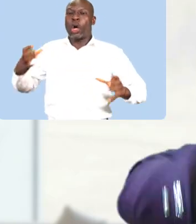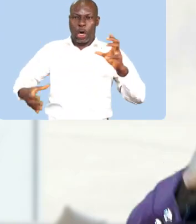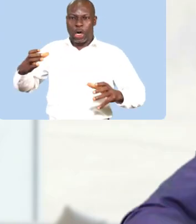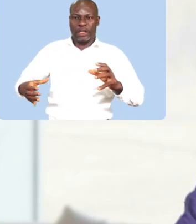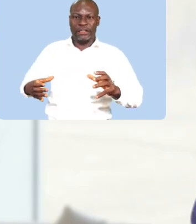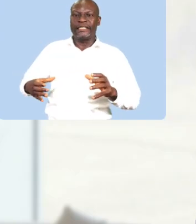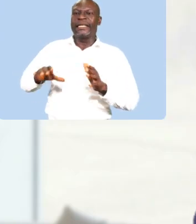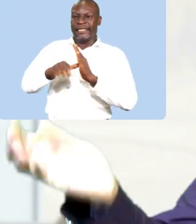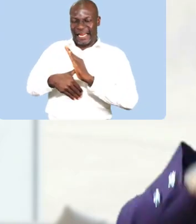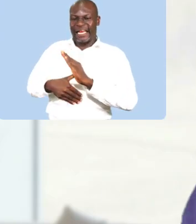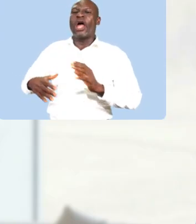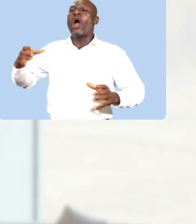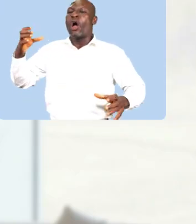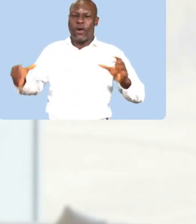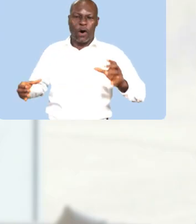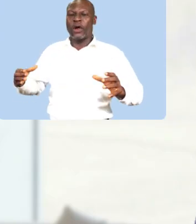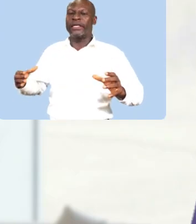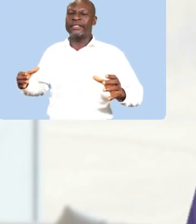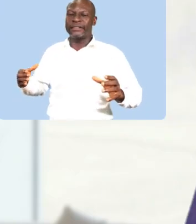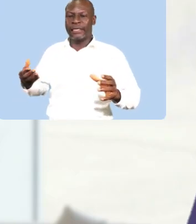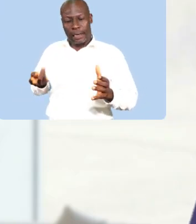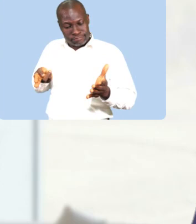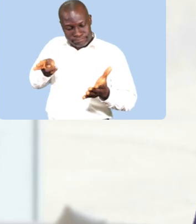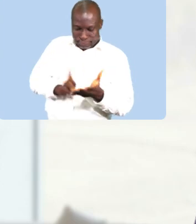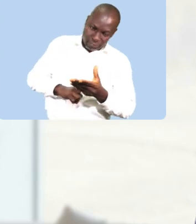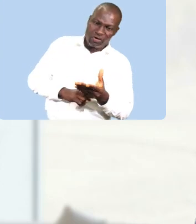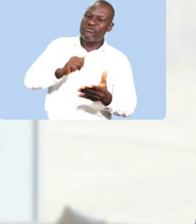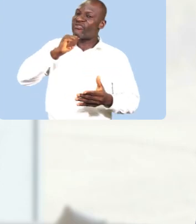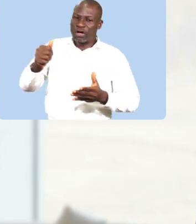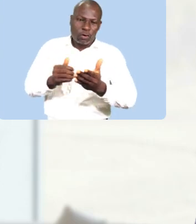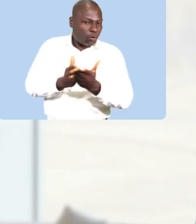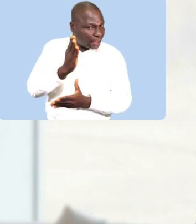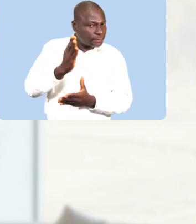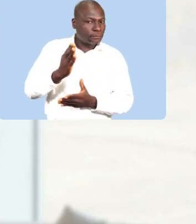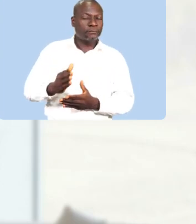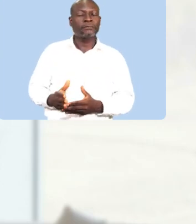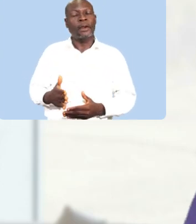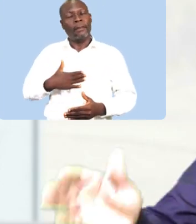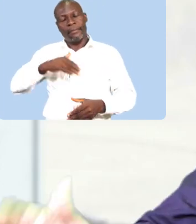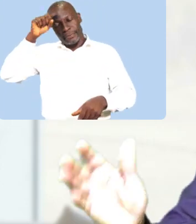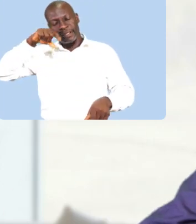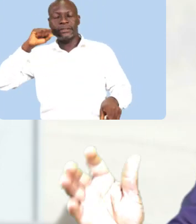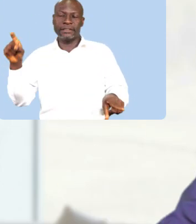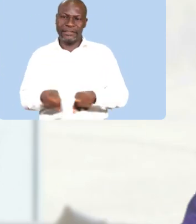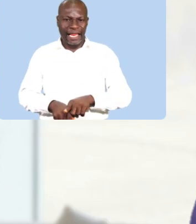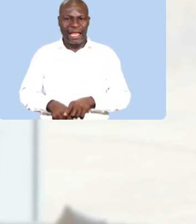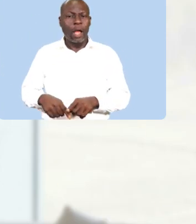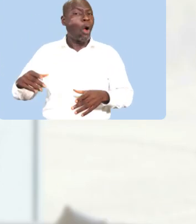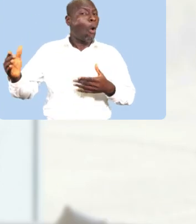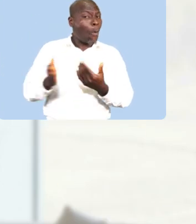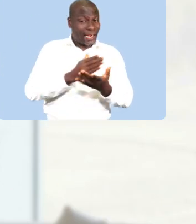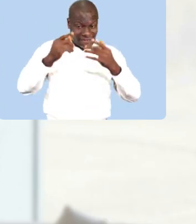ewe buwa se. A yanyintum. E ya unconstitutional. Wadafu pa. It in some way, I can say,